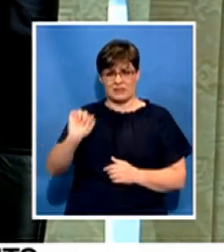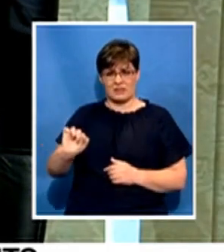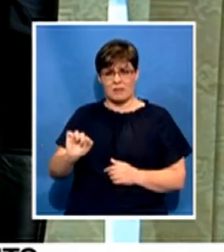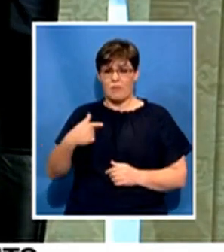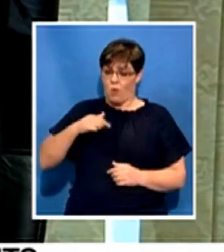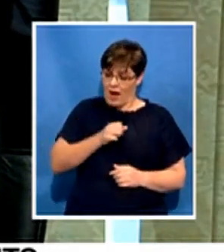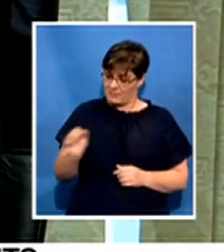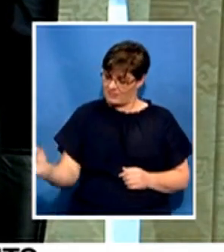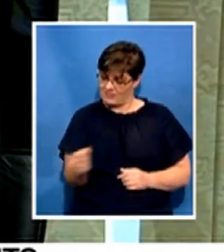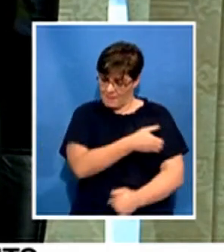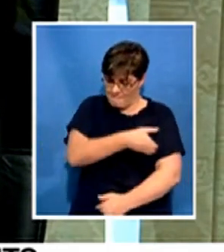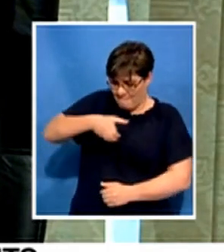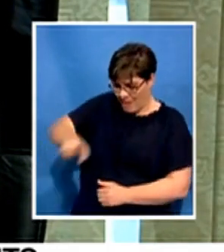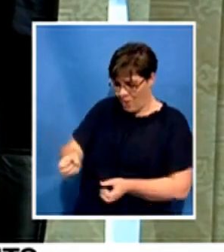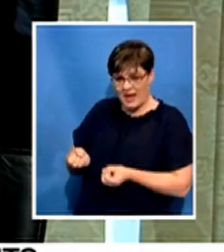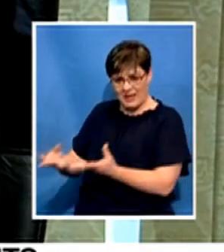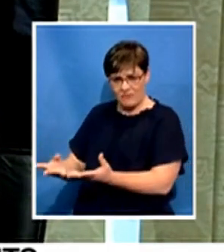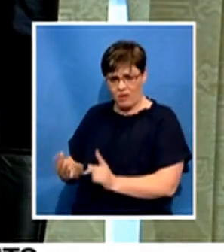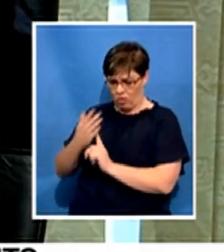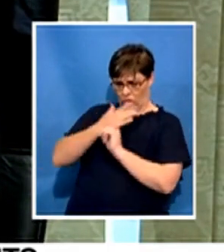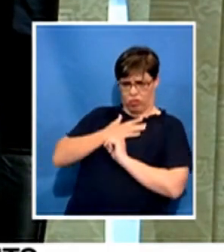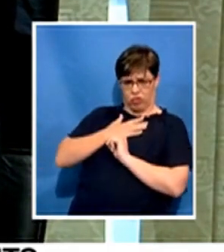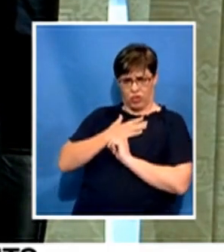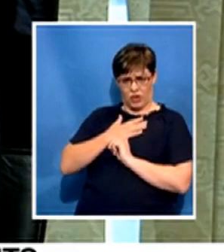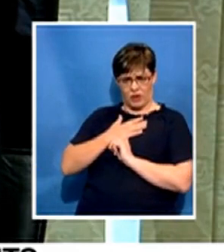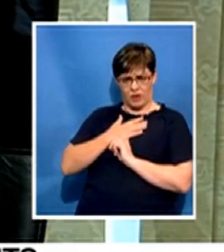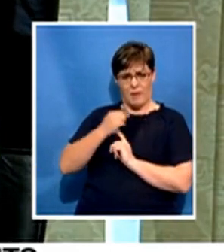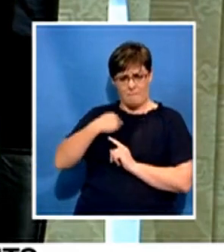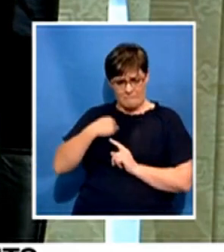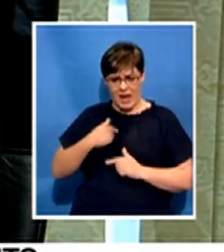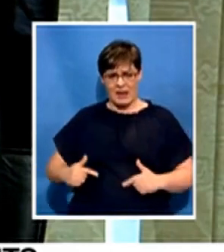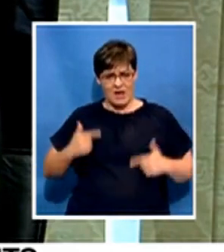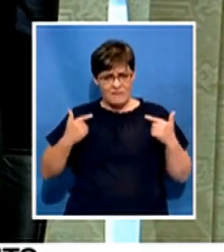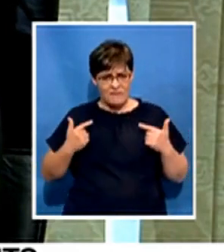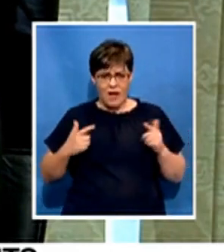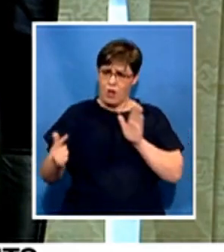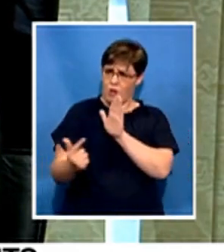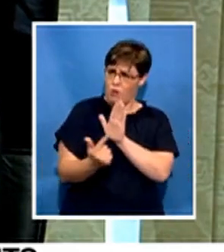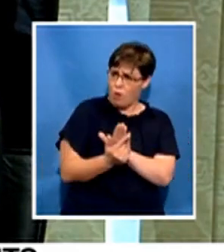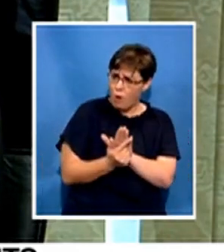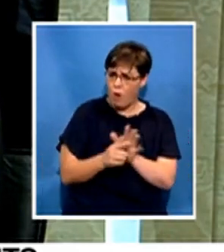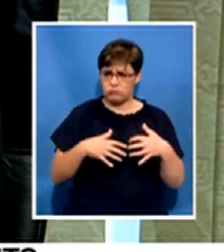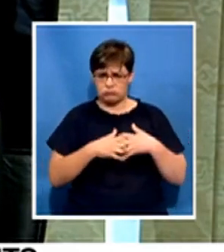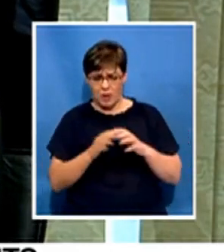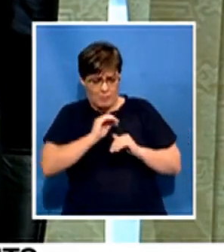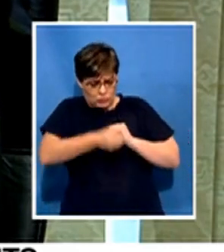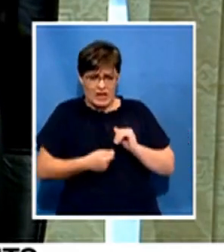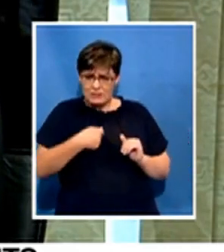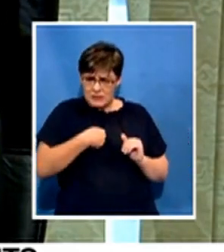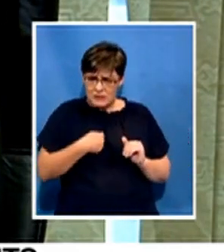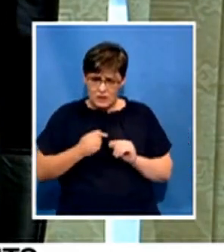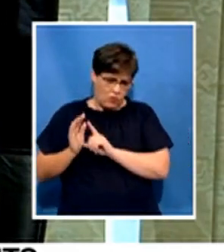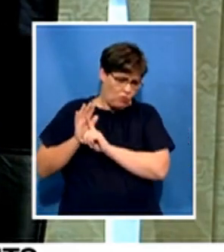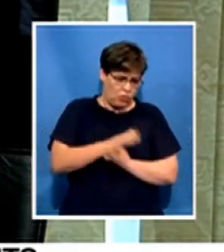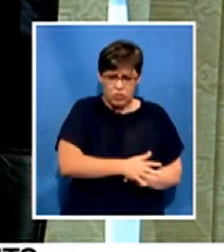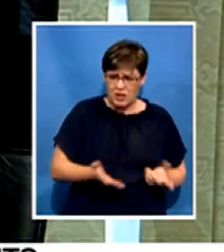undermined your very own existence and the laws that are supposed to protect you, how do you convince others when you are